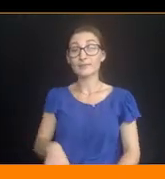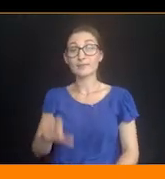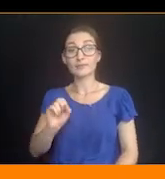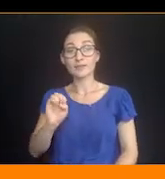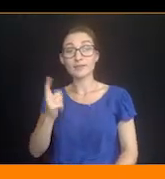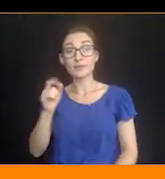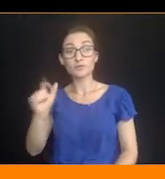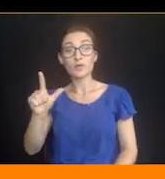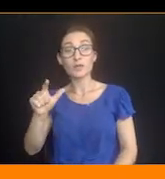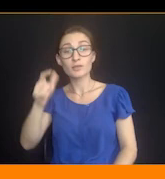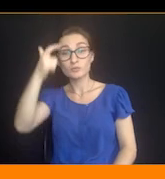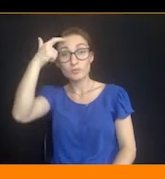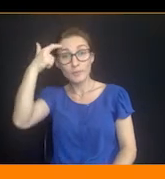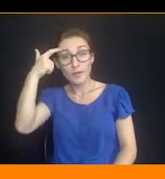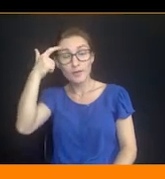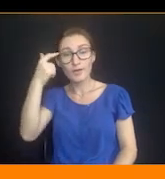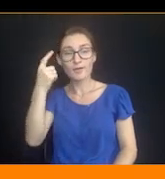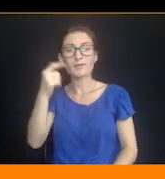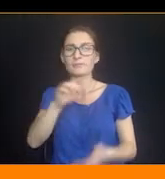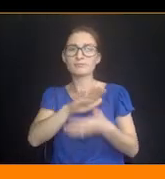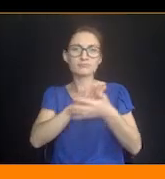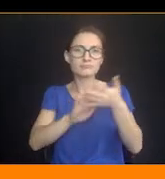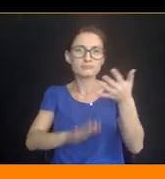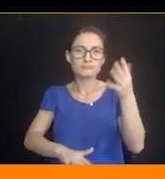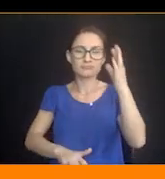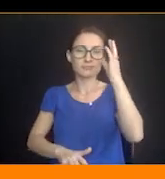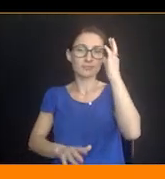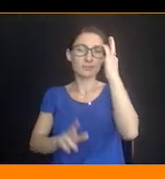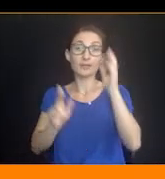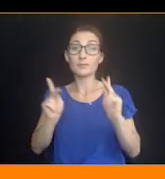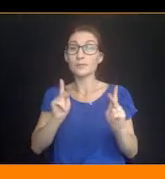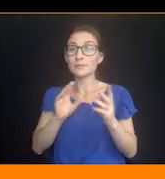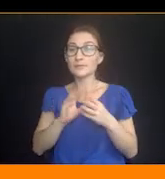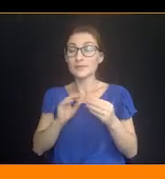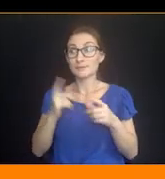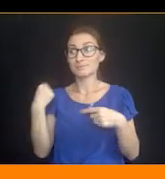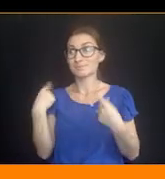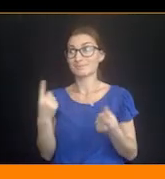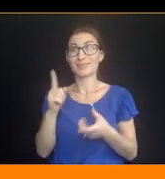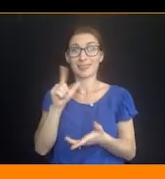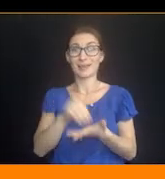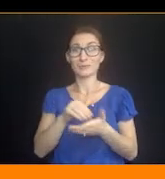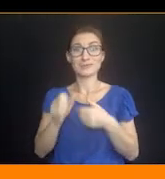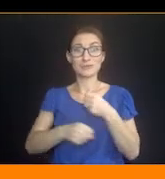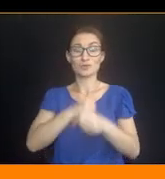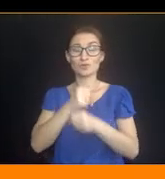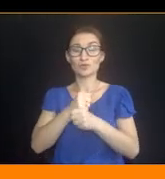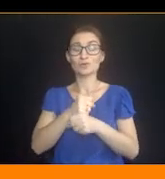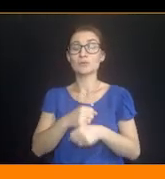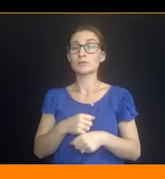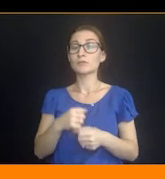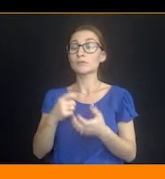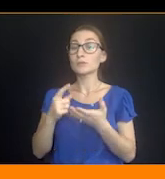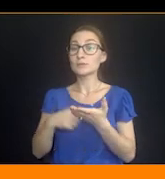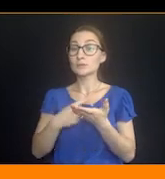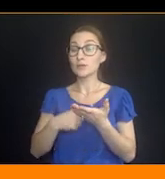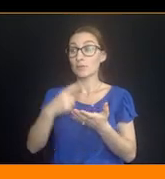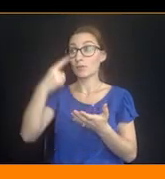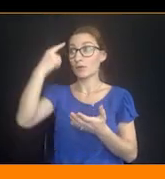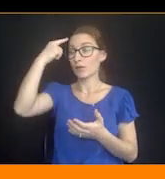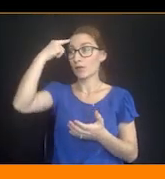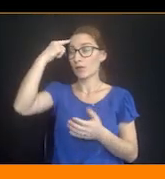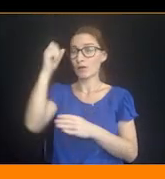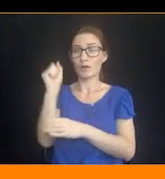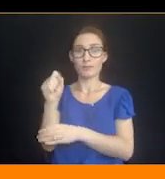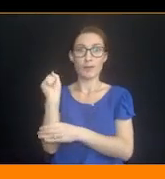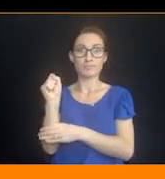life trauma, living through hurricanes or sexual trauma, have said for thousands of